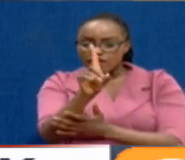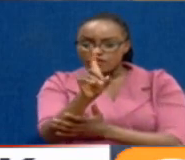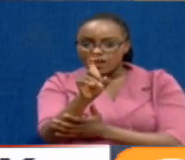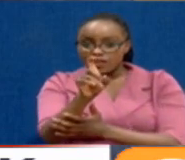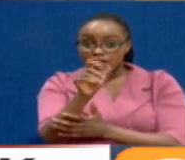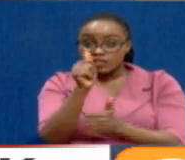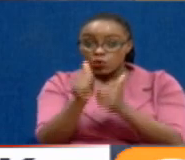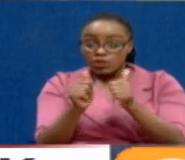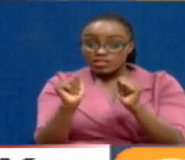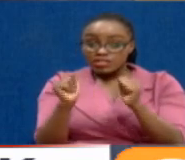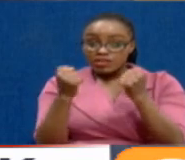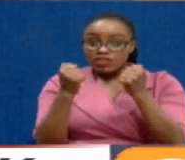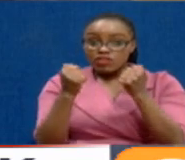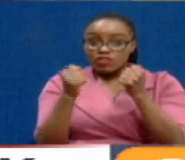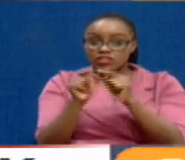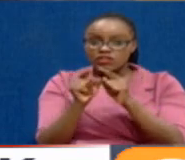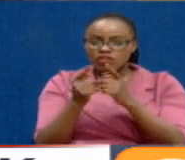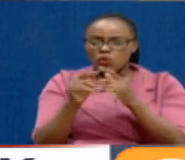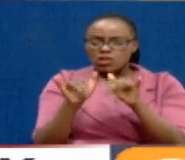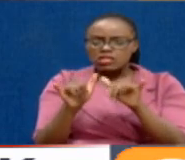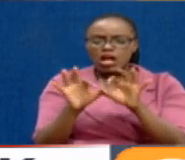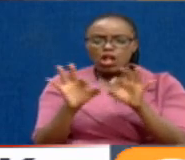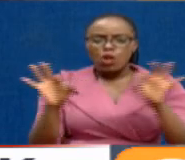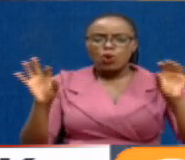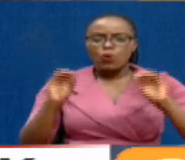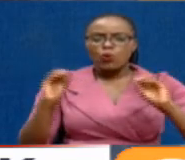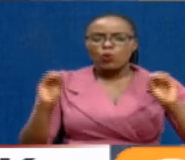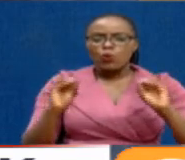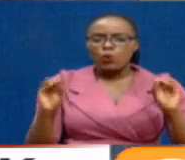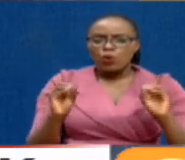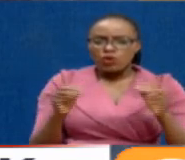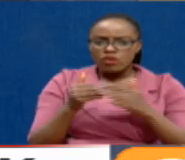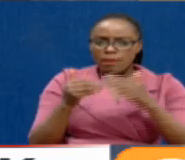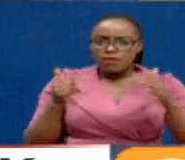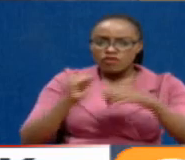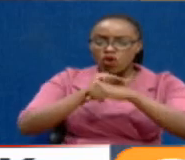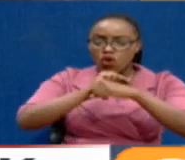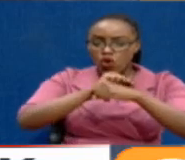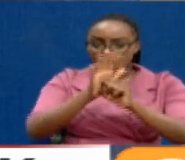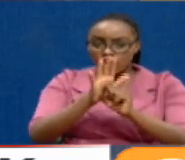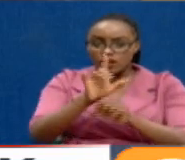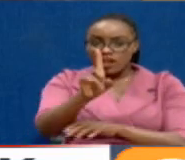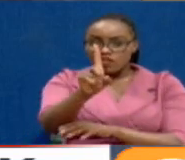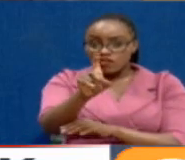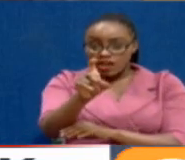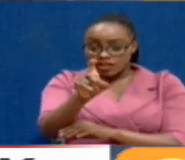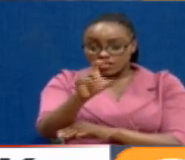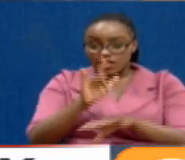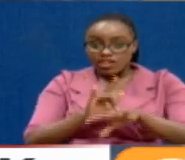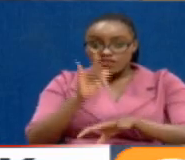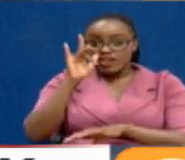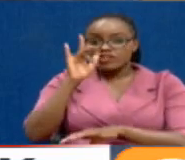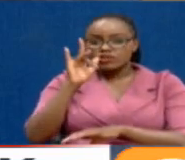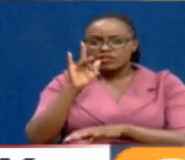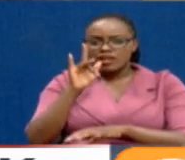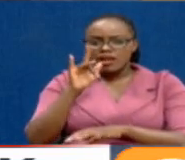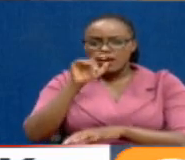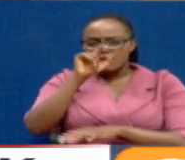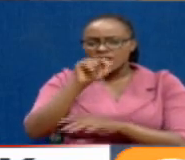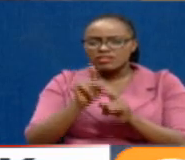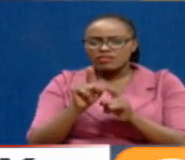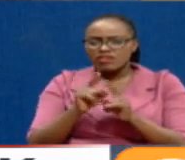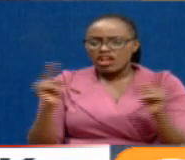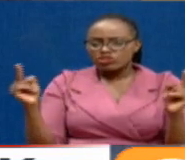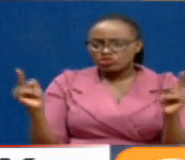changing. You have to deal with immunity that may not last long. Like we've seen with previous coronaviruses, the infection leads to a